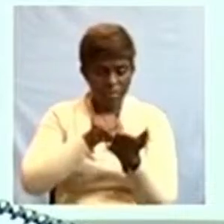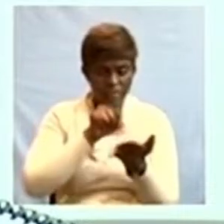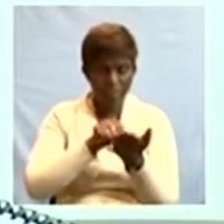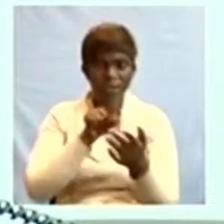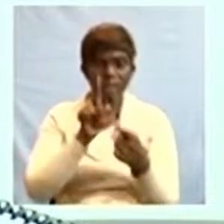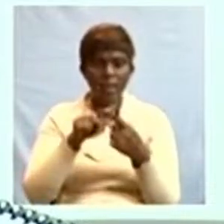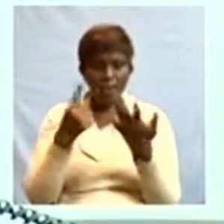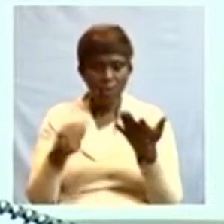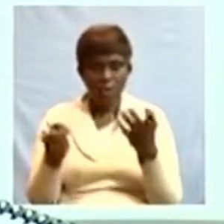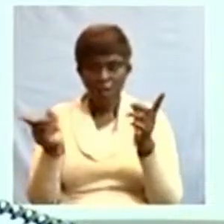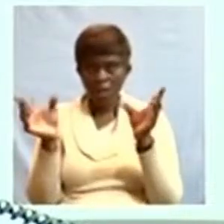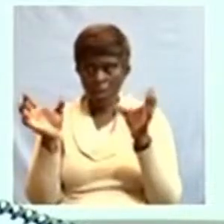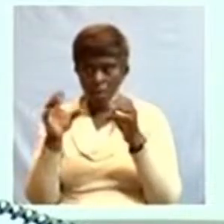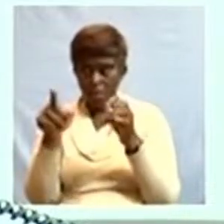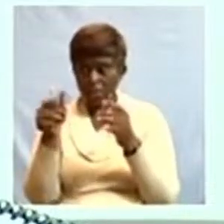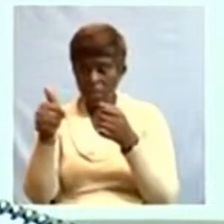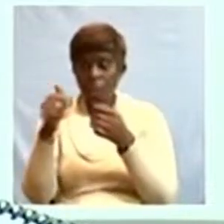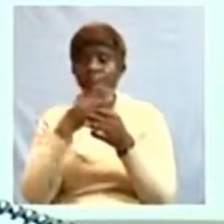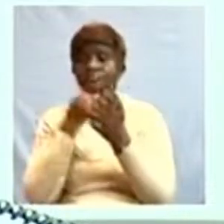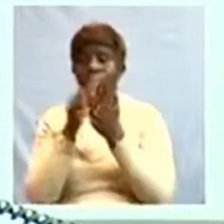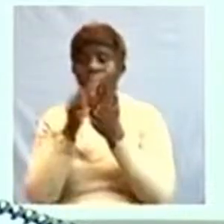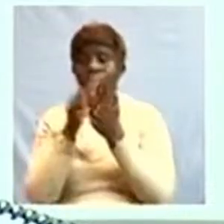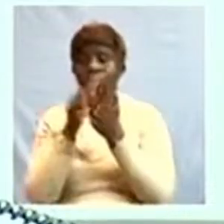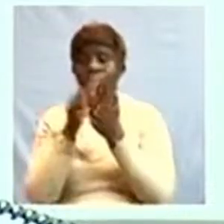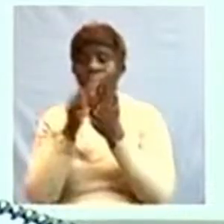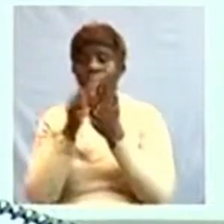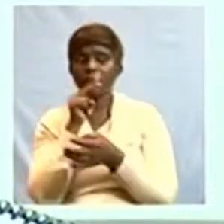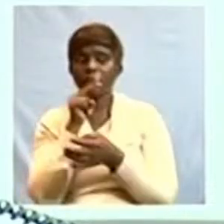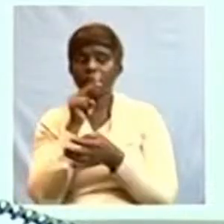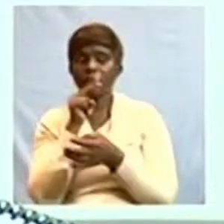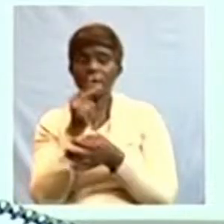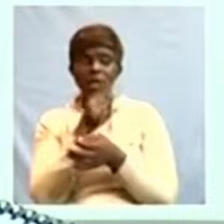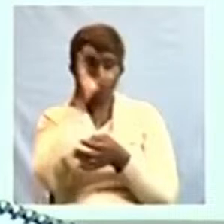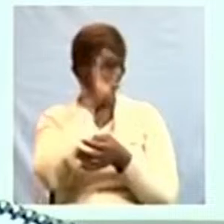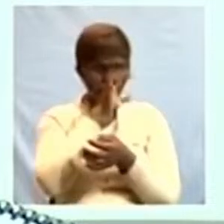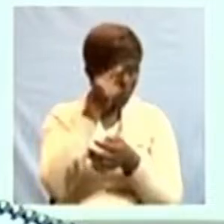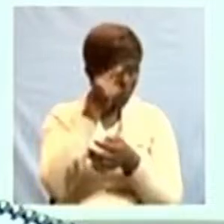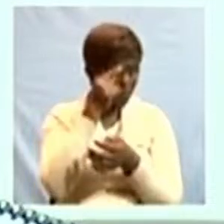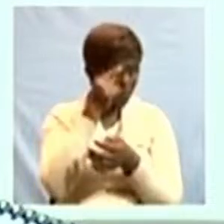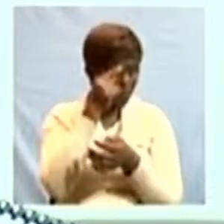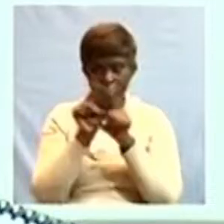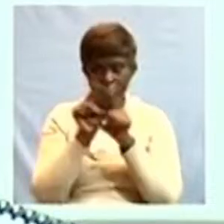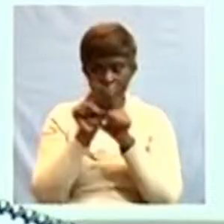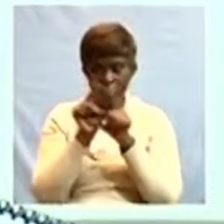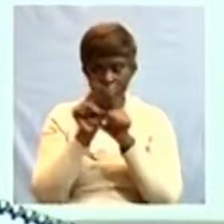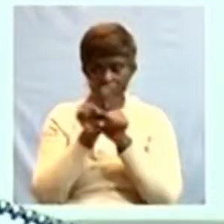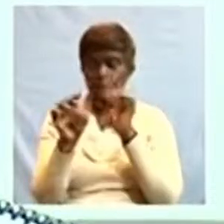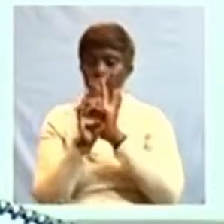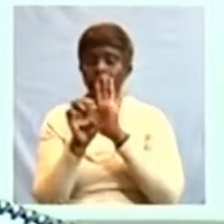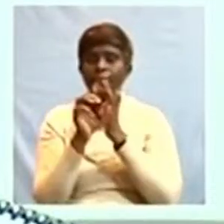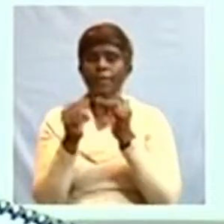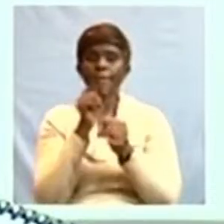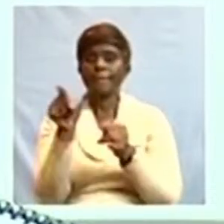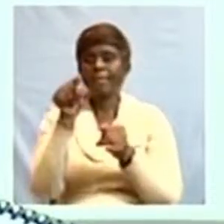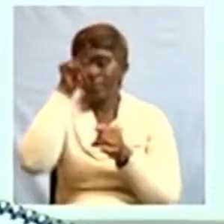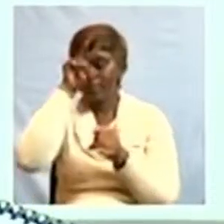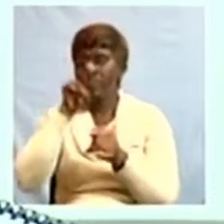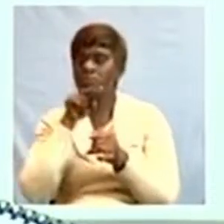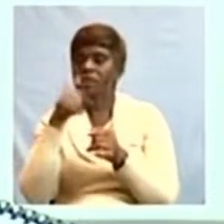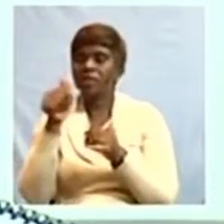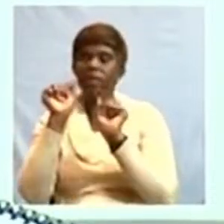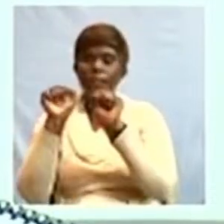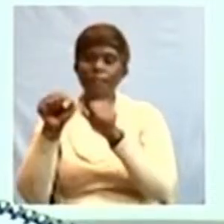community still wants to buy goats, we still then look at goats. In this particular instance, the goats were able to